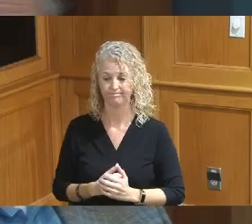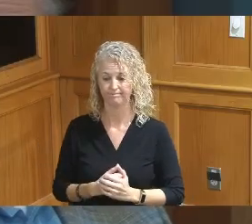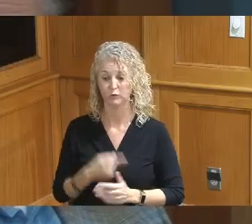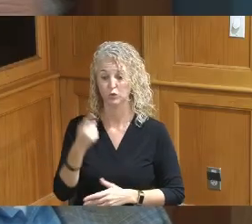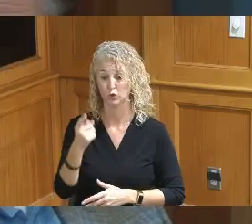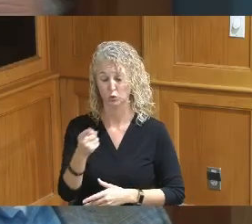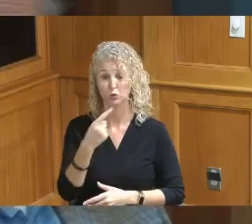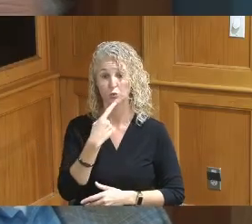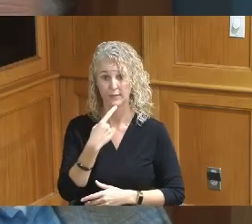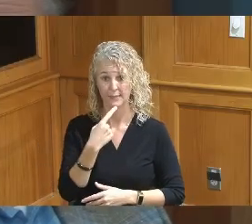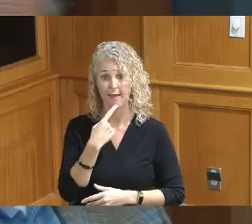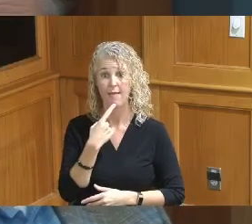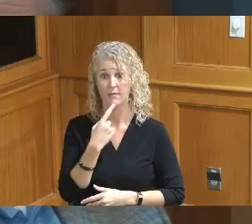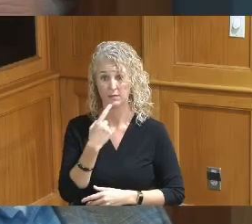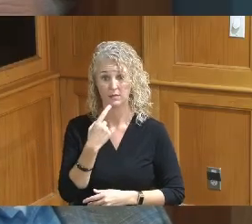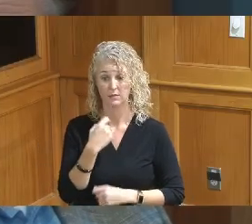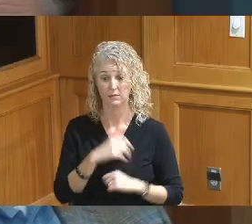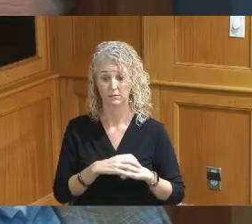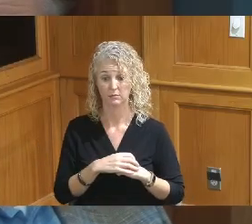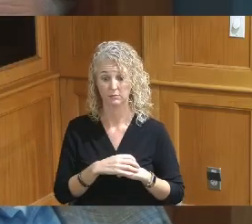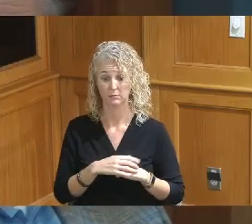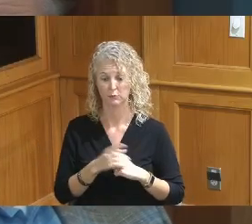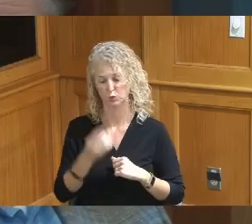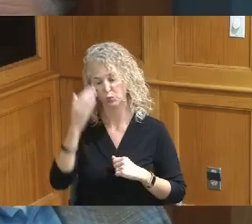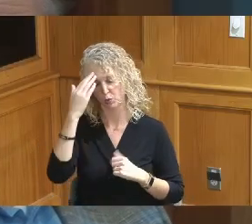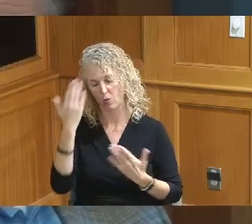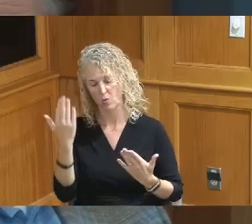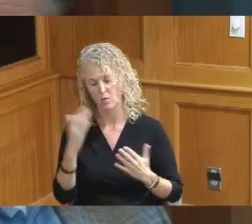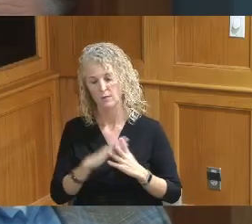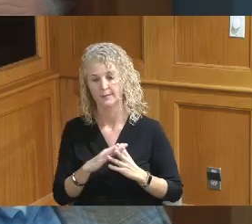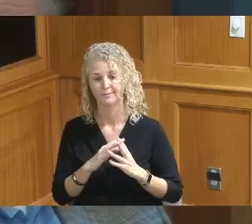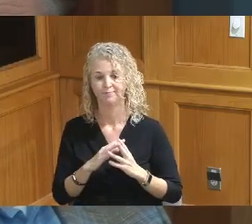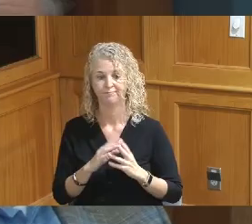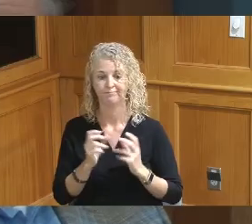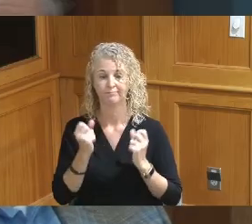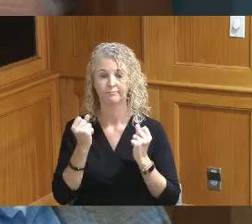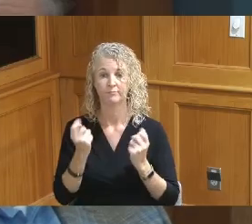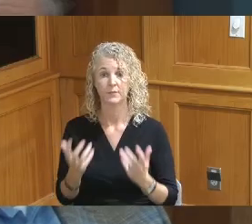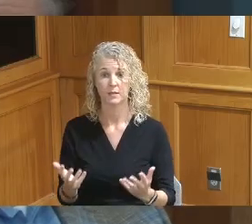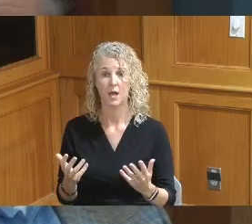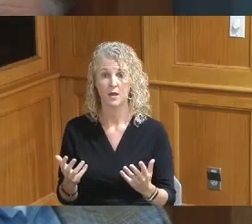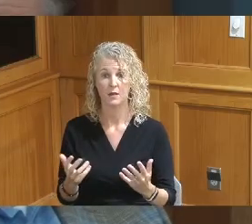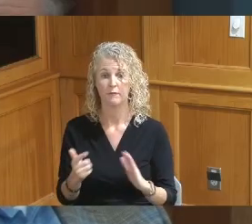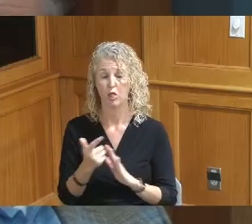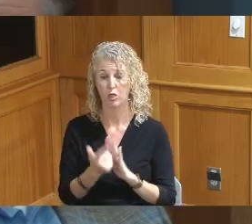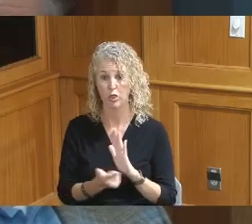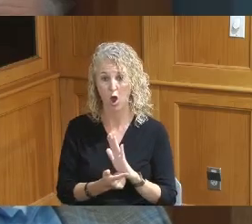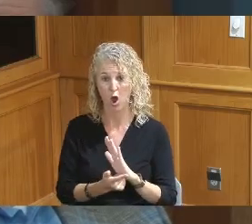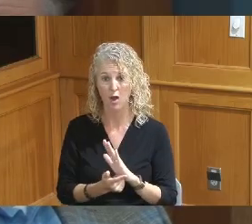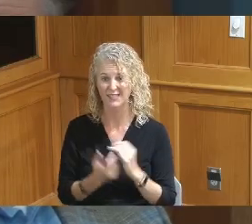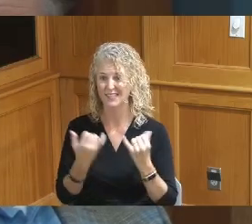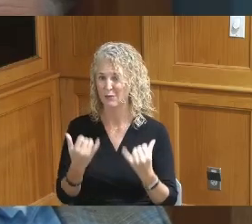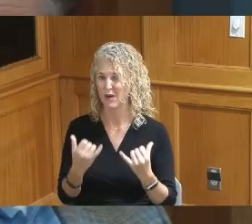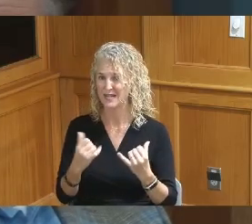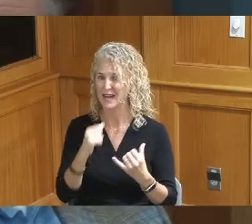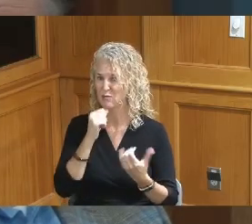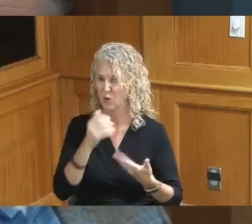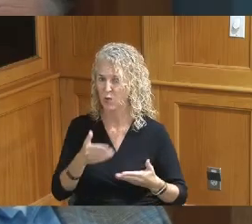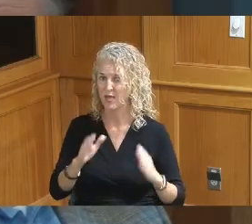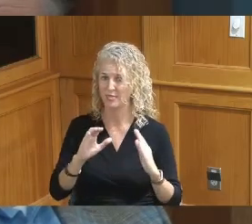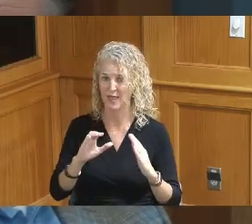You indicated that there's a lot of, and you would know, there's a lot of laws that don't allow the